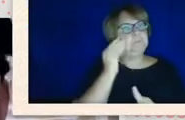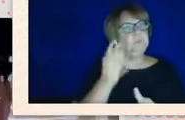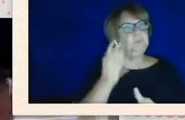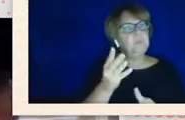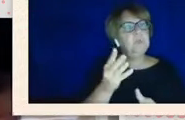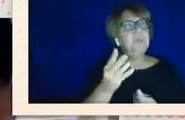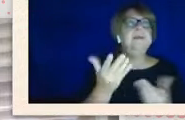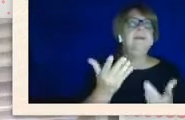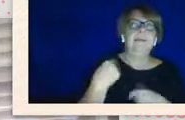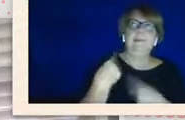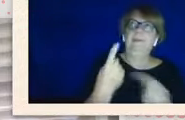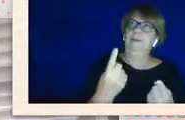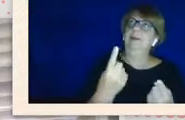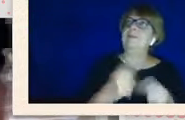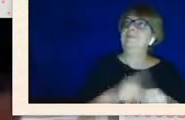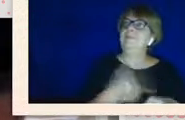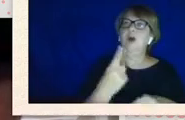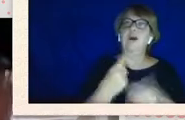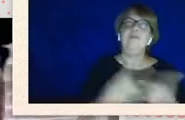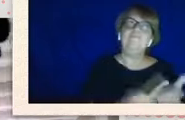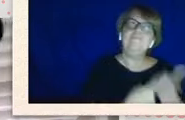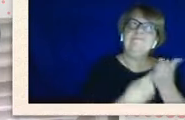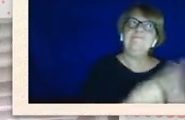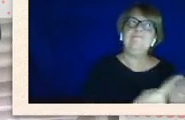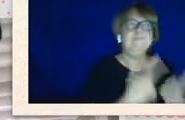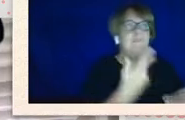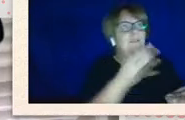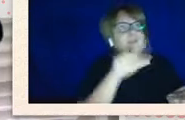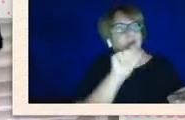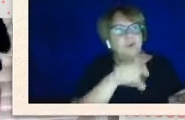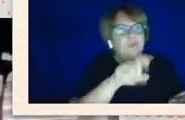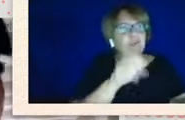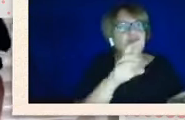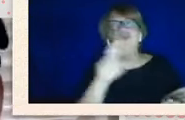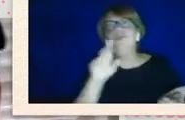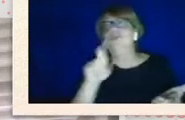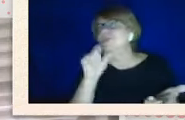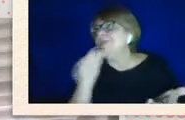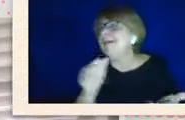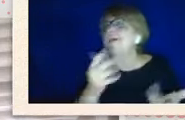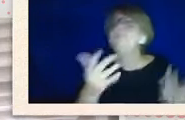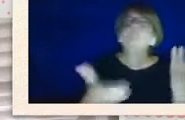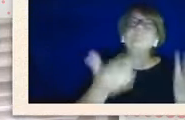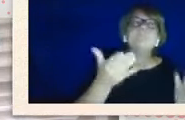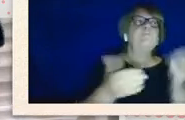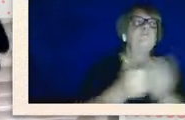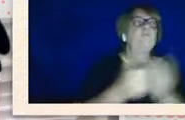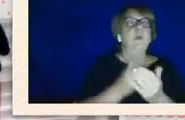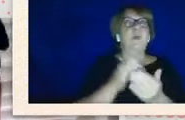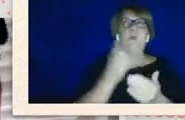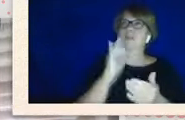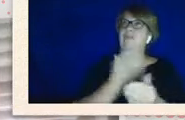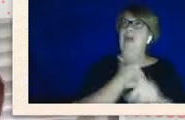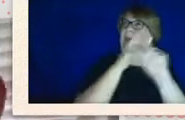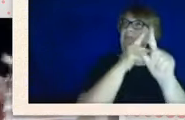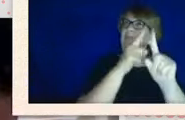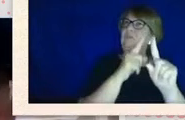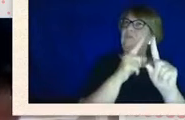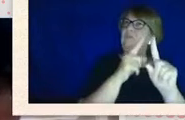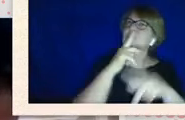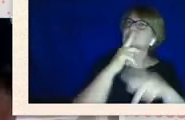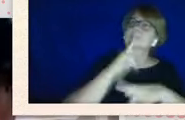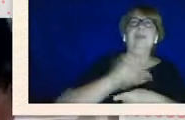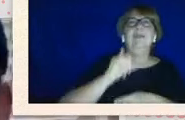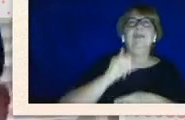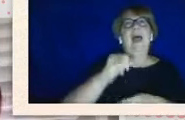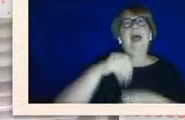long-running discussion of whether Florida should or should not. But again, if one of our aims here is to preserve in-person voting, but there's all